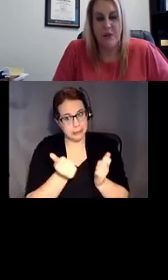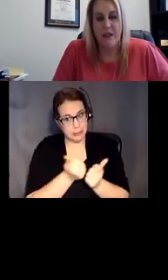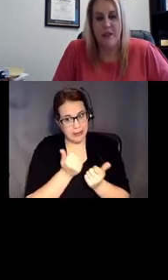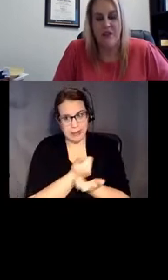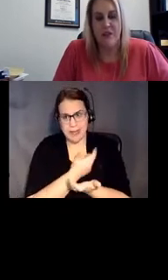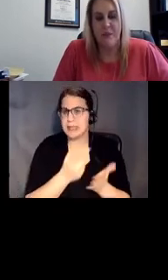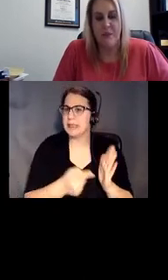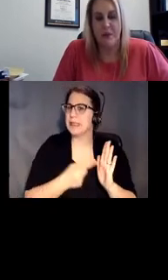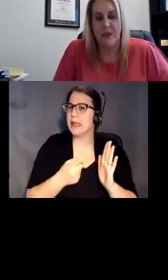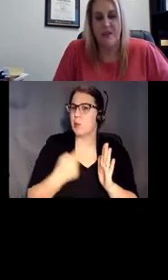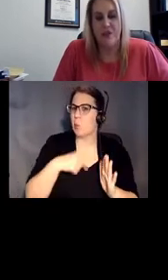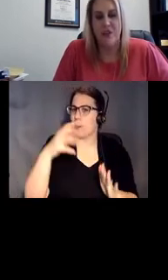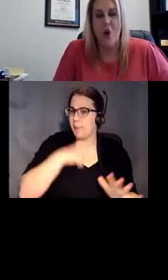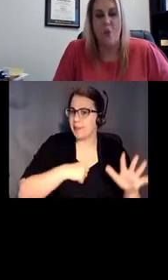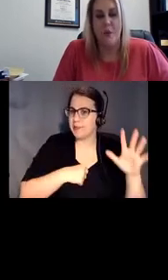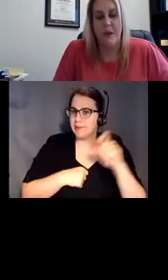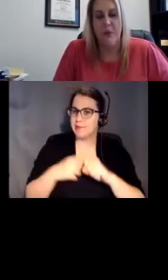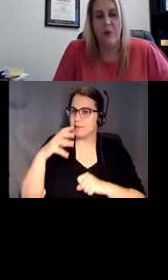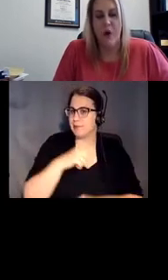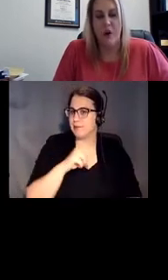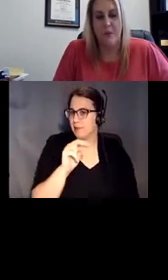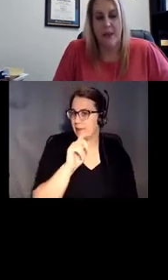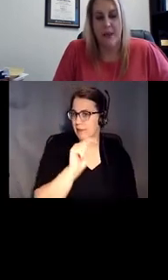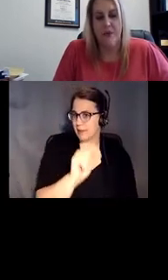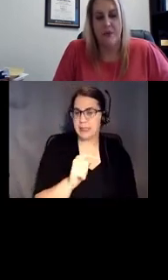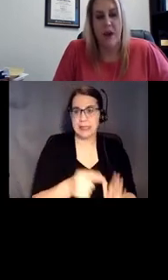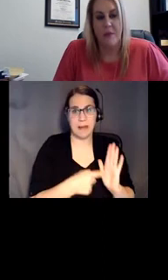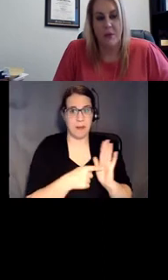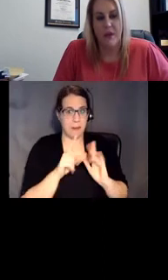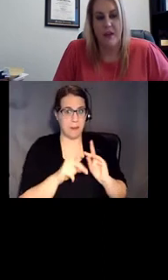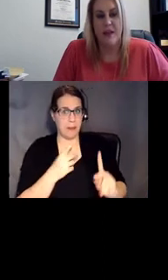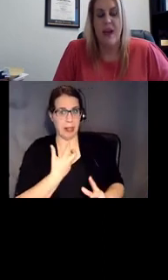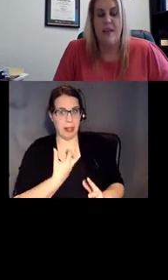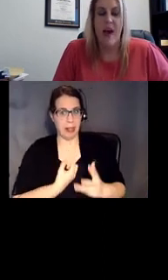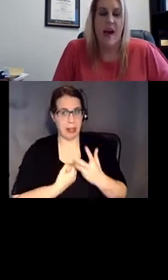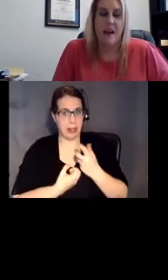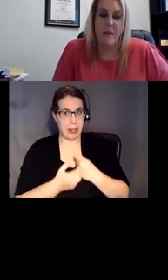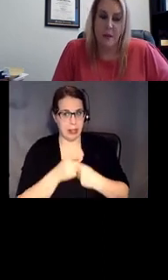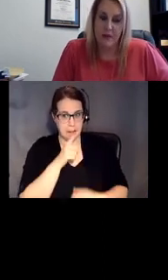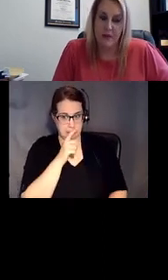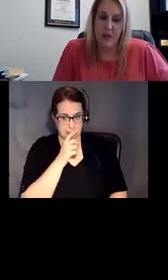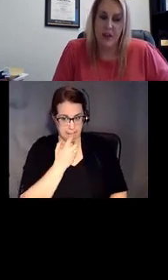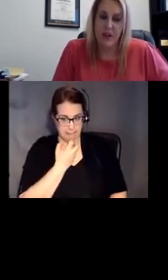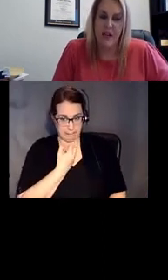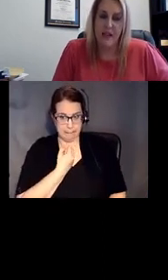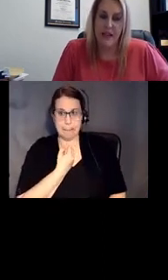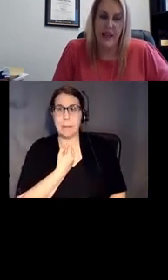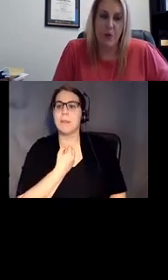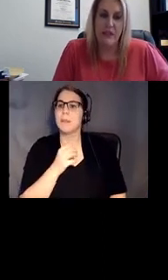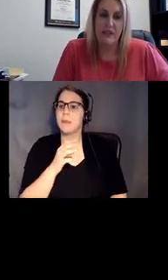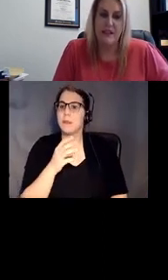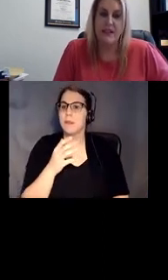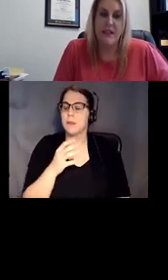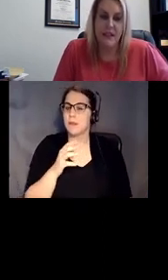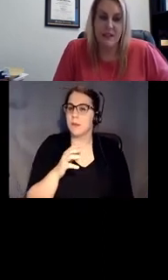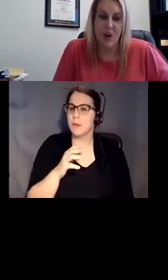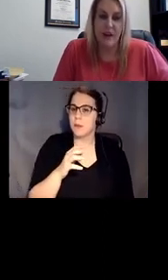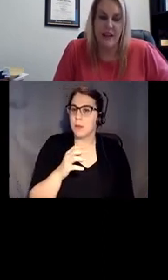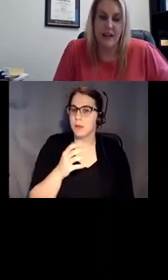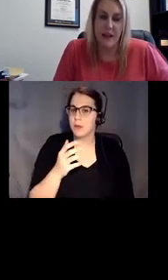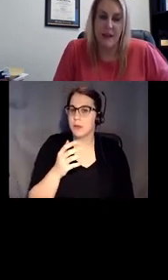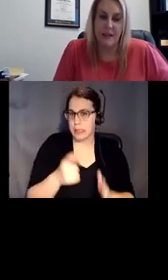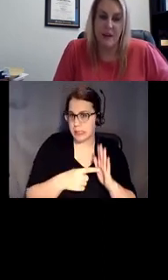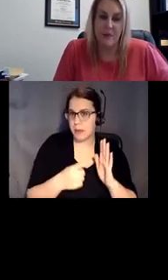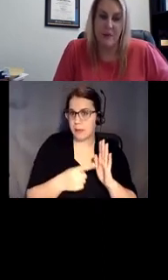the opportunities for supplemental needs trust, when people aren't being forthcoming with us that a beneficiary that they want to list is